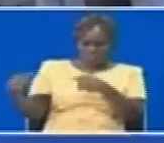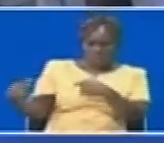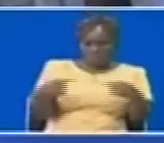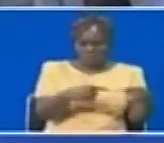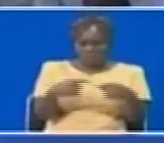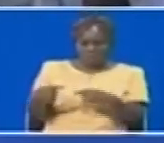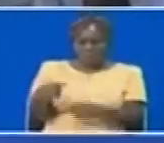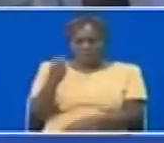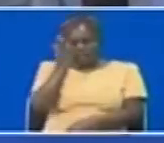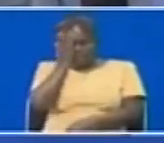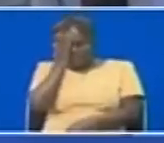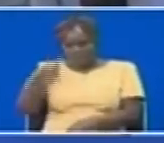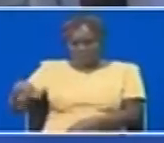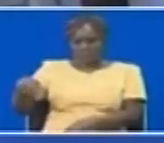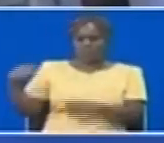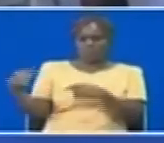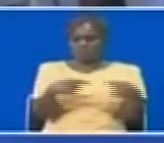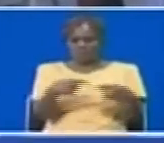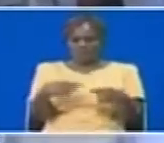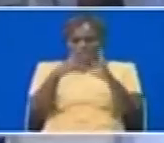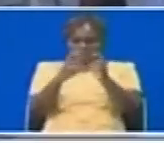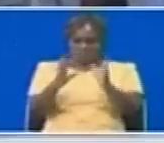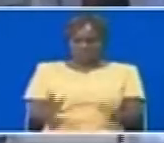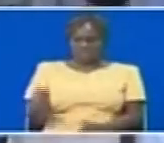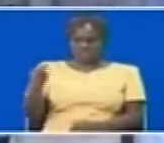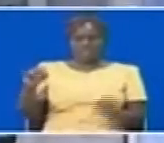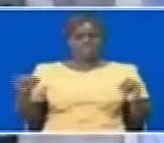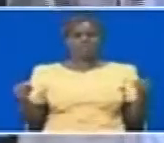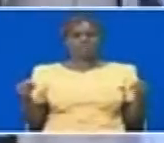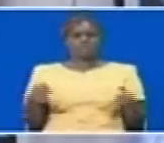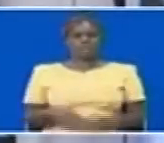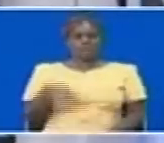Israeli-Palestinian crisis. Francis Ontomwa, KTN News, Mombasa.